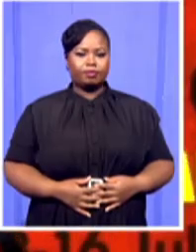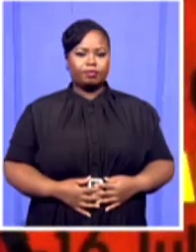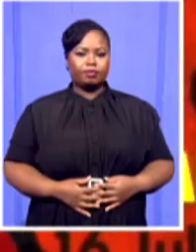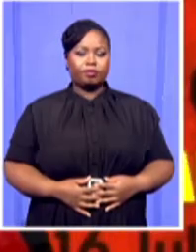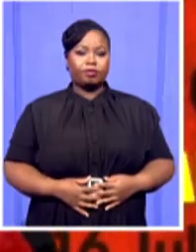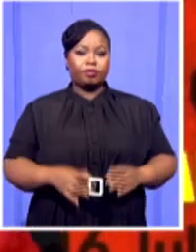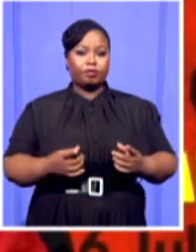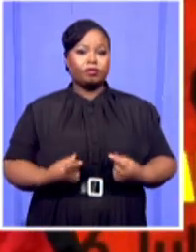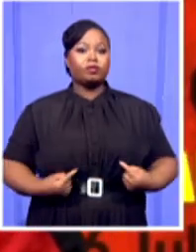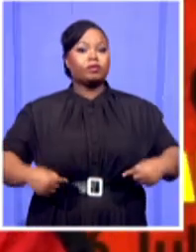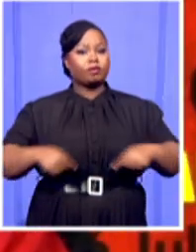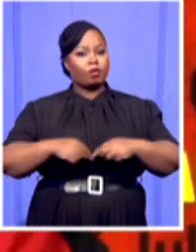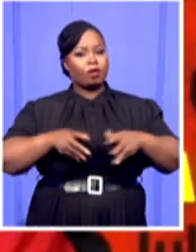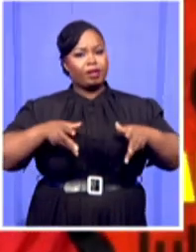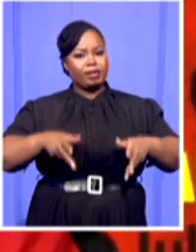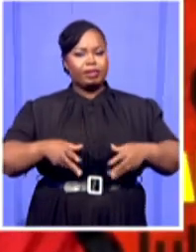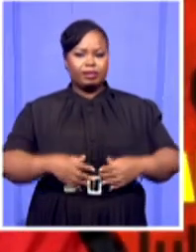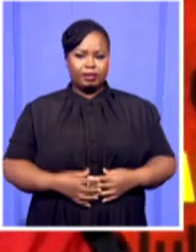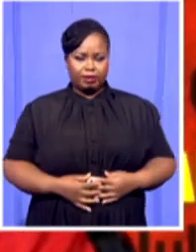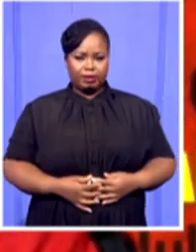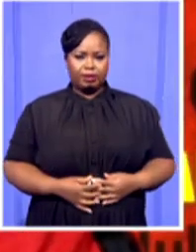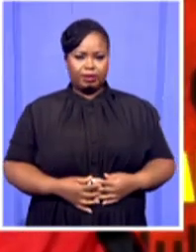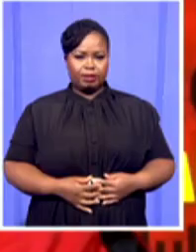We're here, comrades,